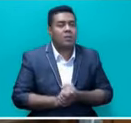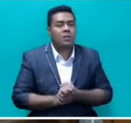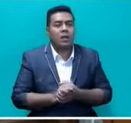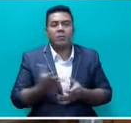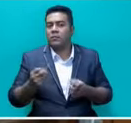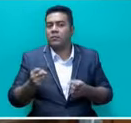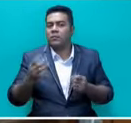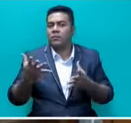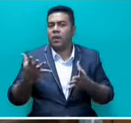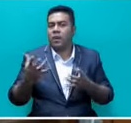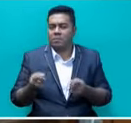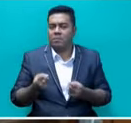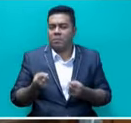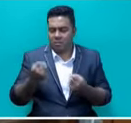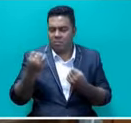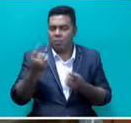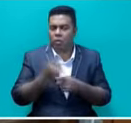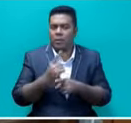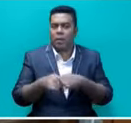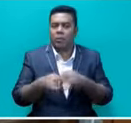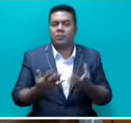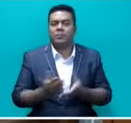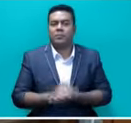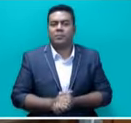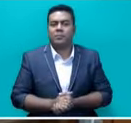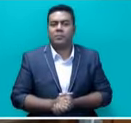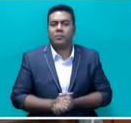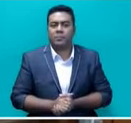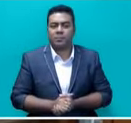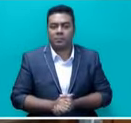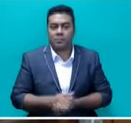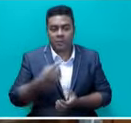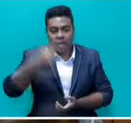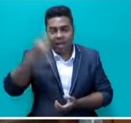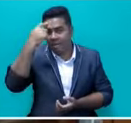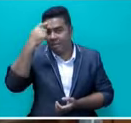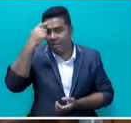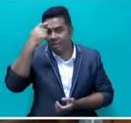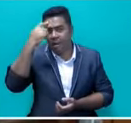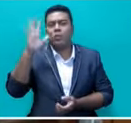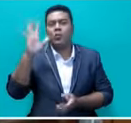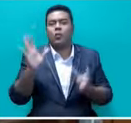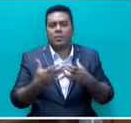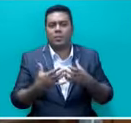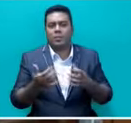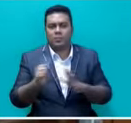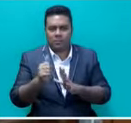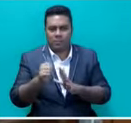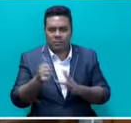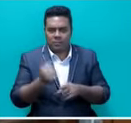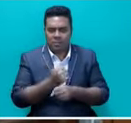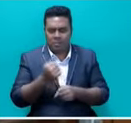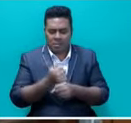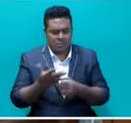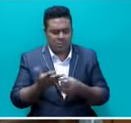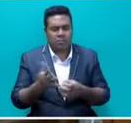by honourable members this side. And I think the committee also makes a